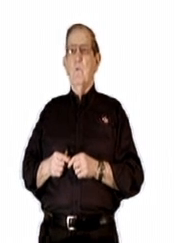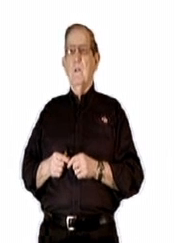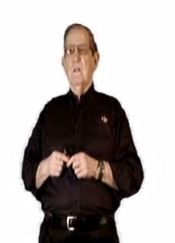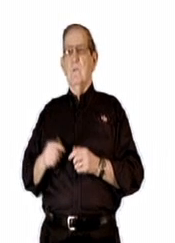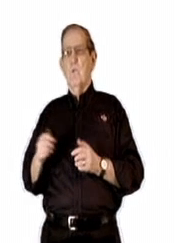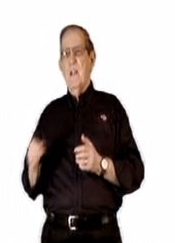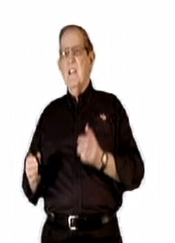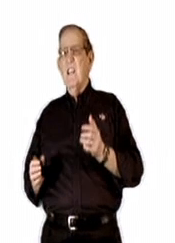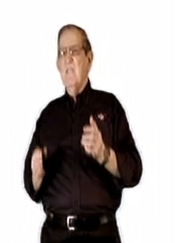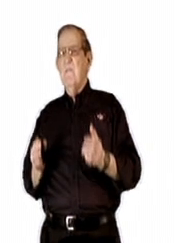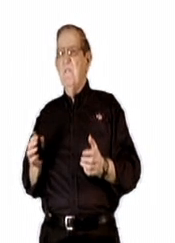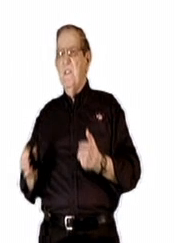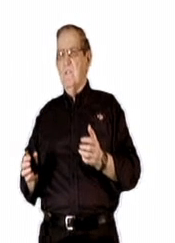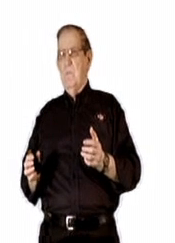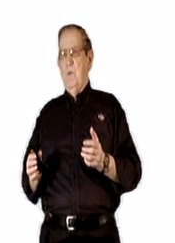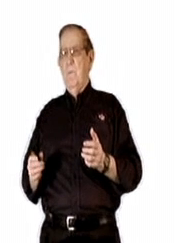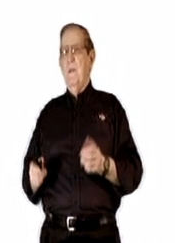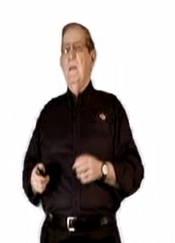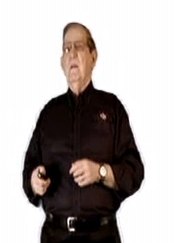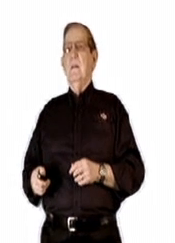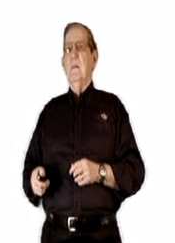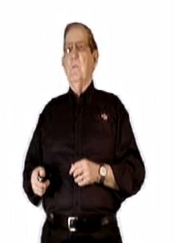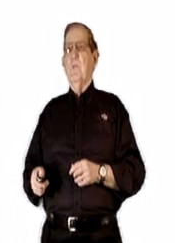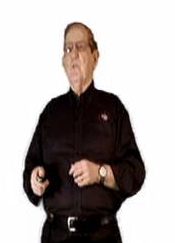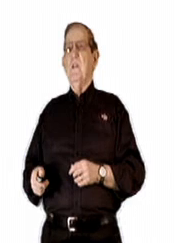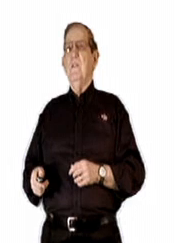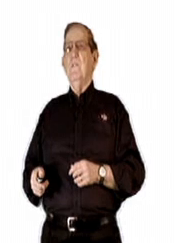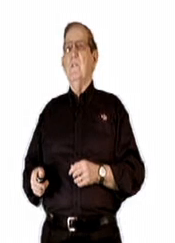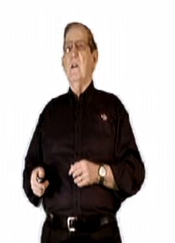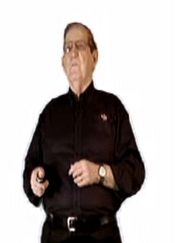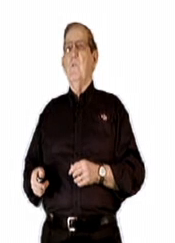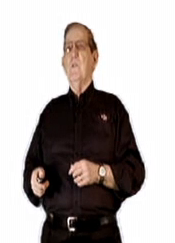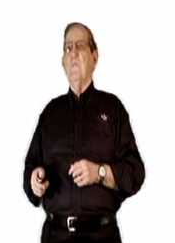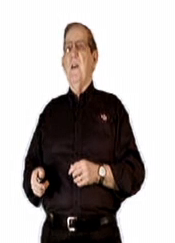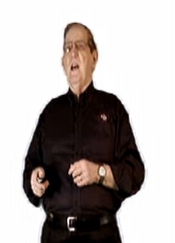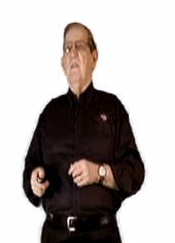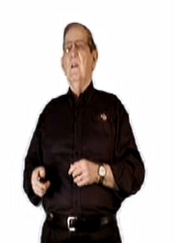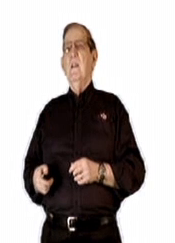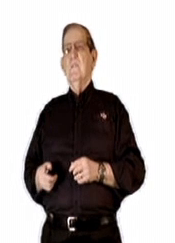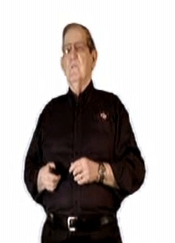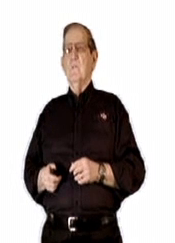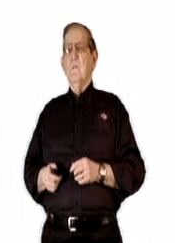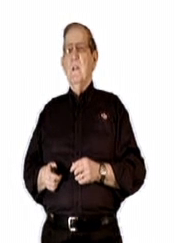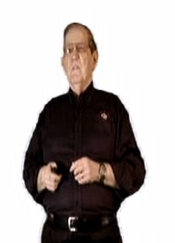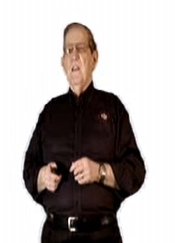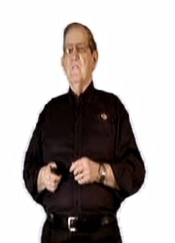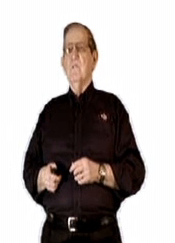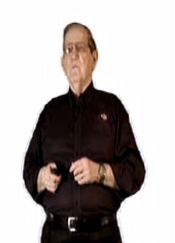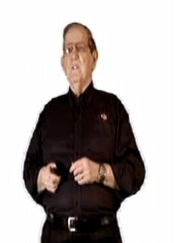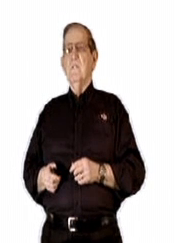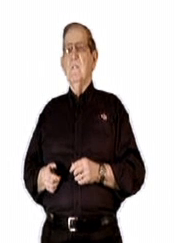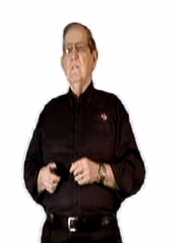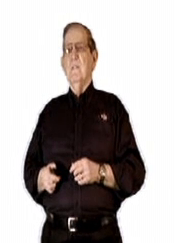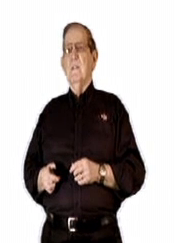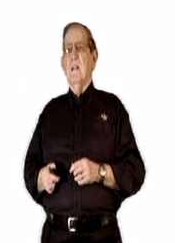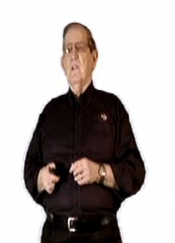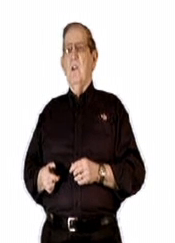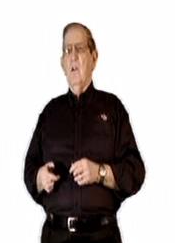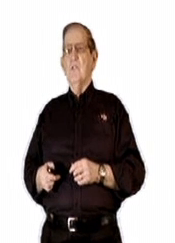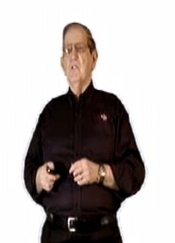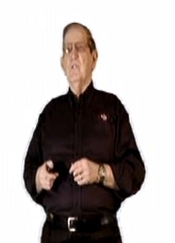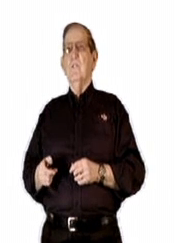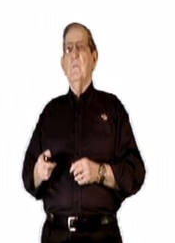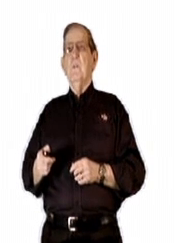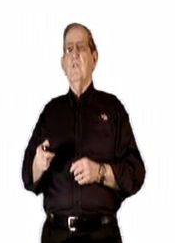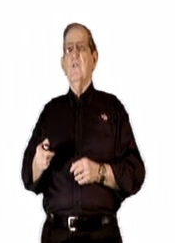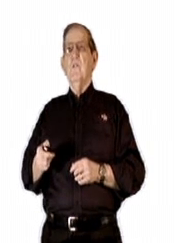readily visible per 300.45. So that's the reason that I